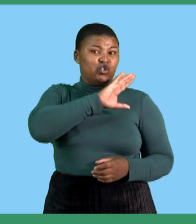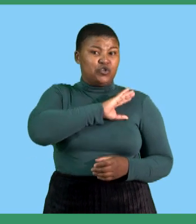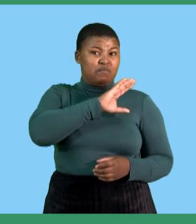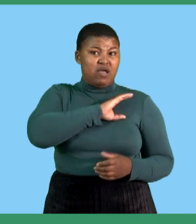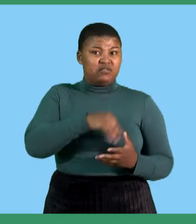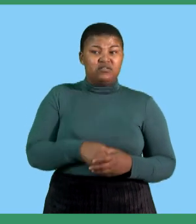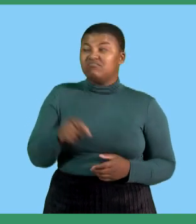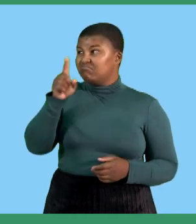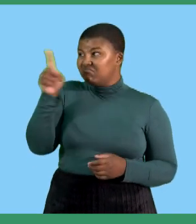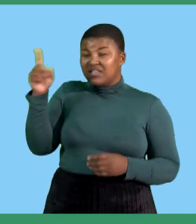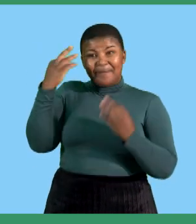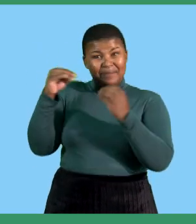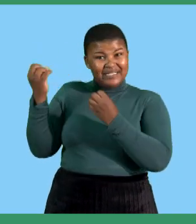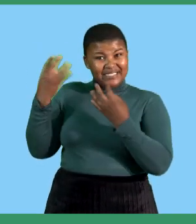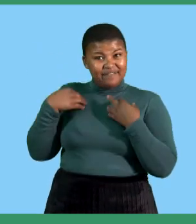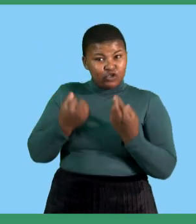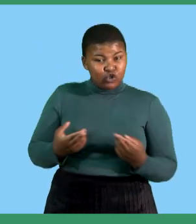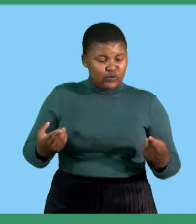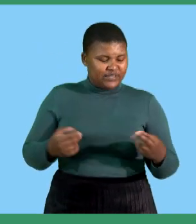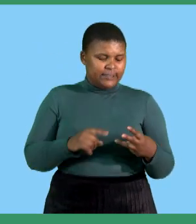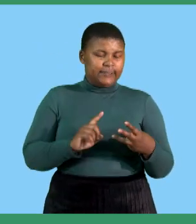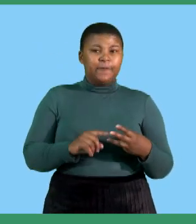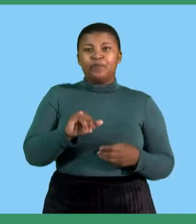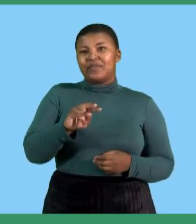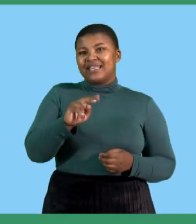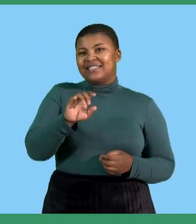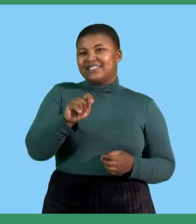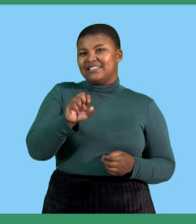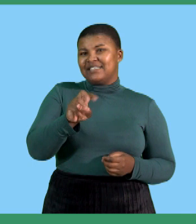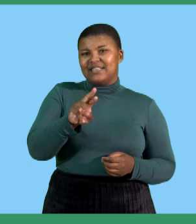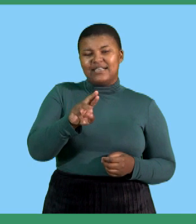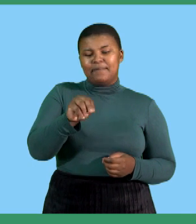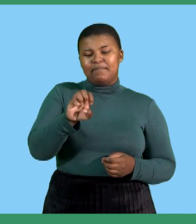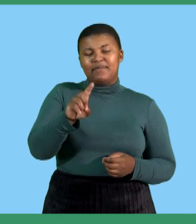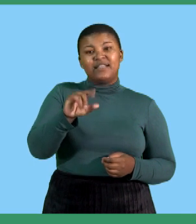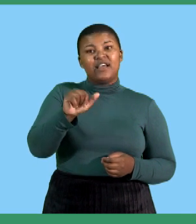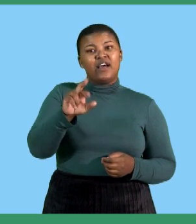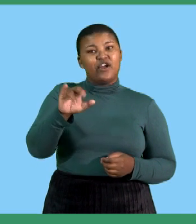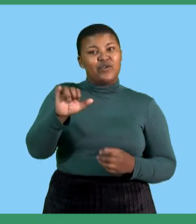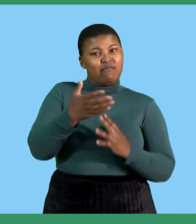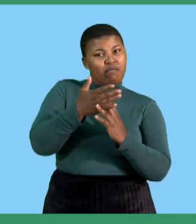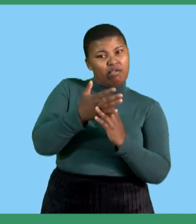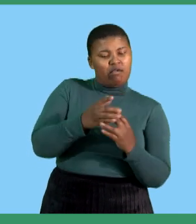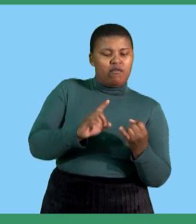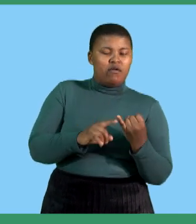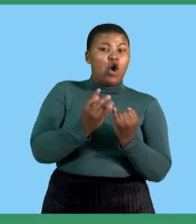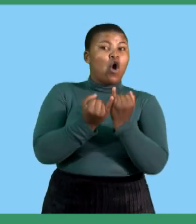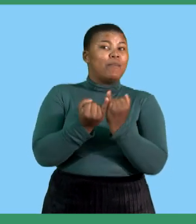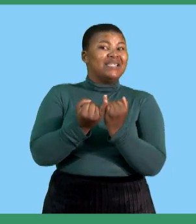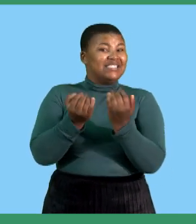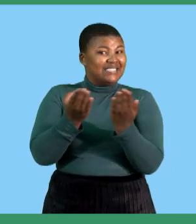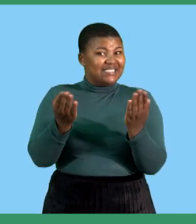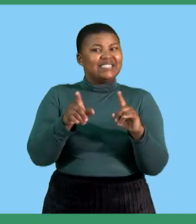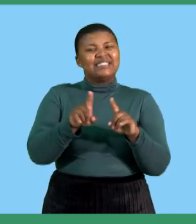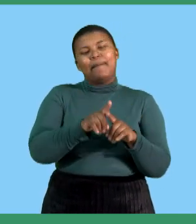consumers, our suppliers, our intermediaries, our competitors, and then the